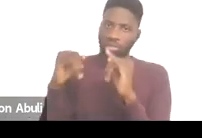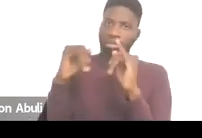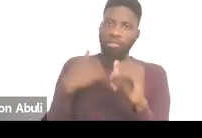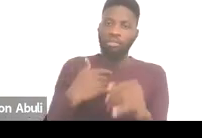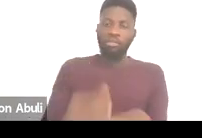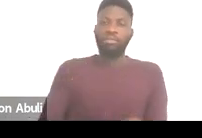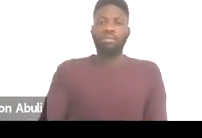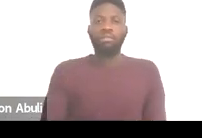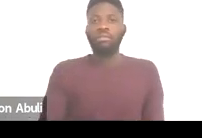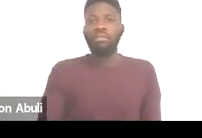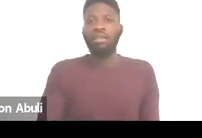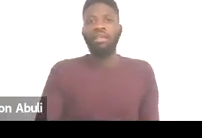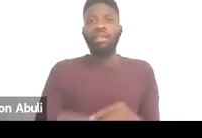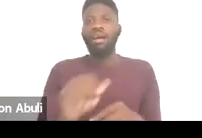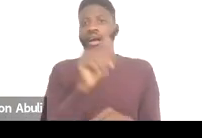Anyone else?